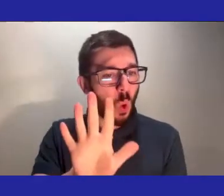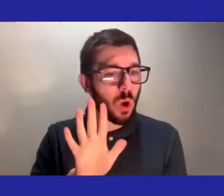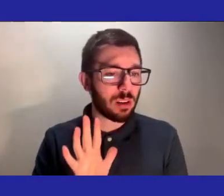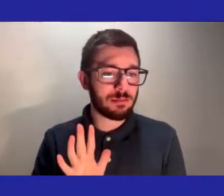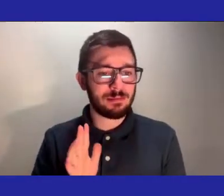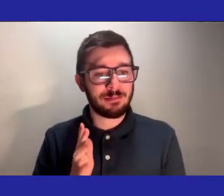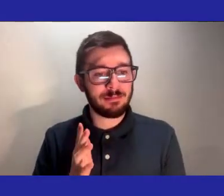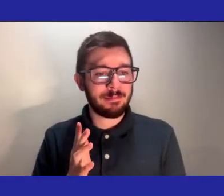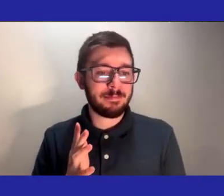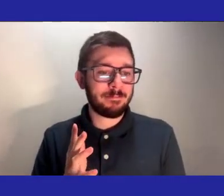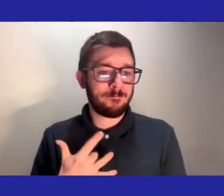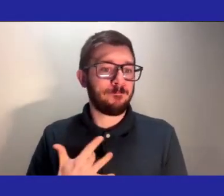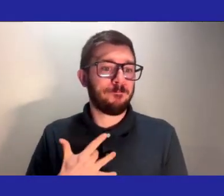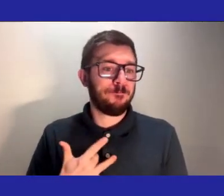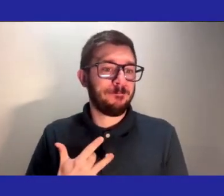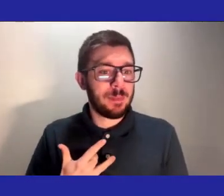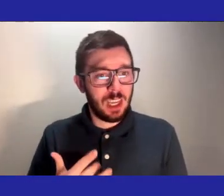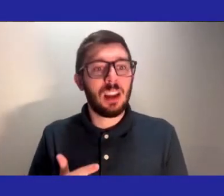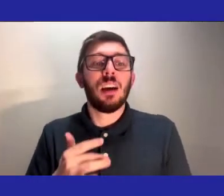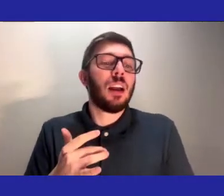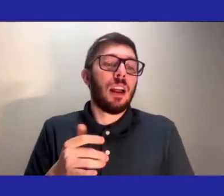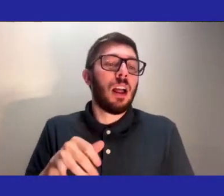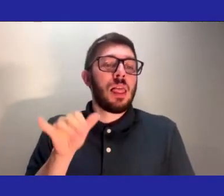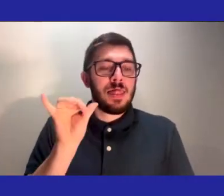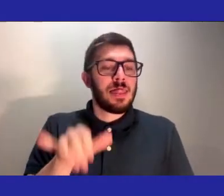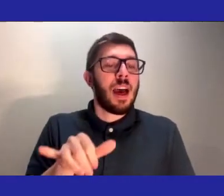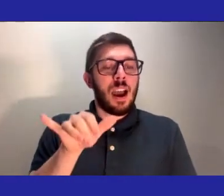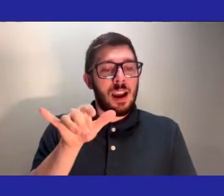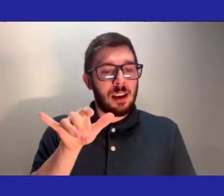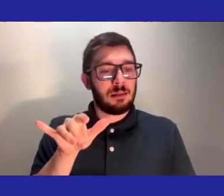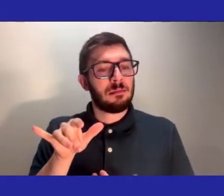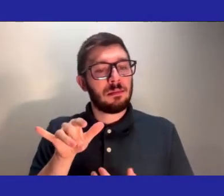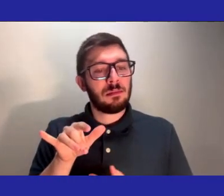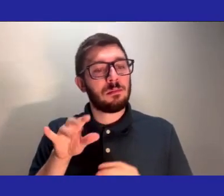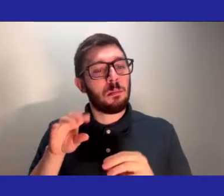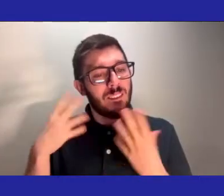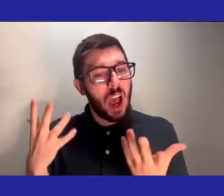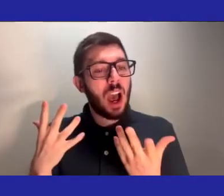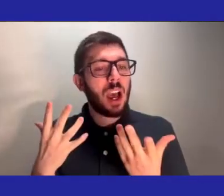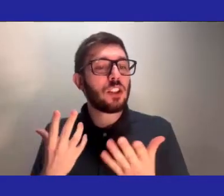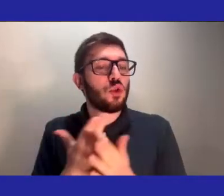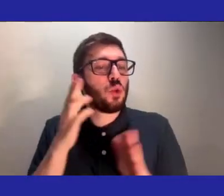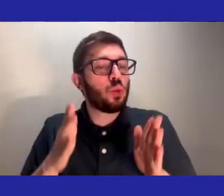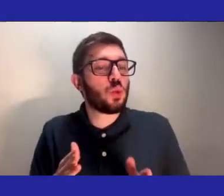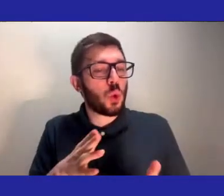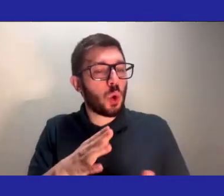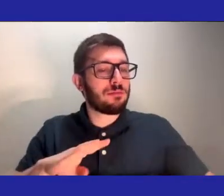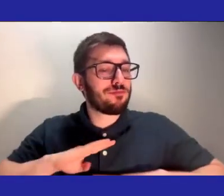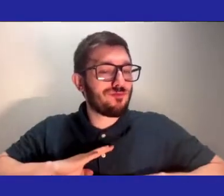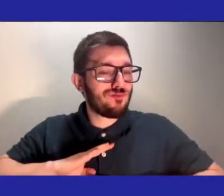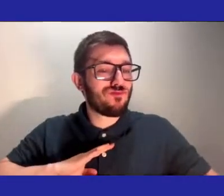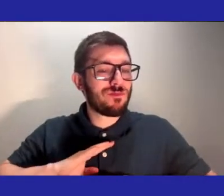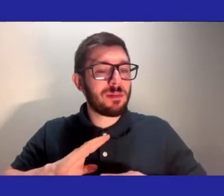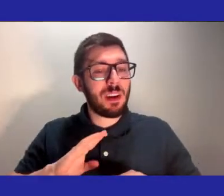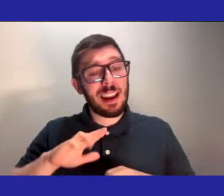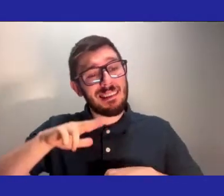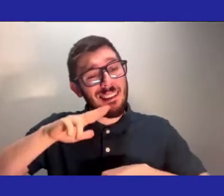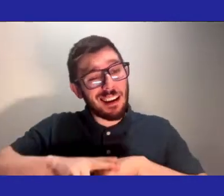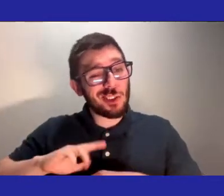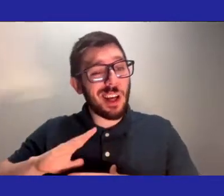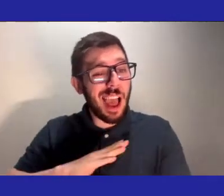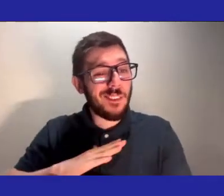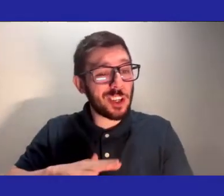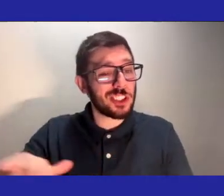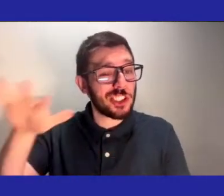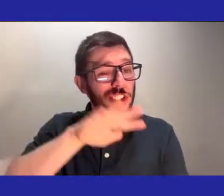has been, just to give you the consumer, the user satisfaction, national average is about 85% for